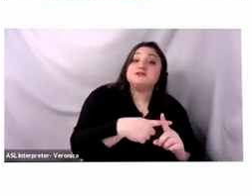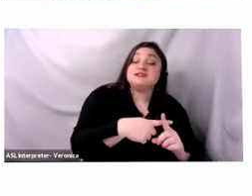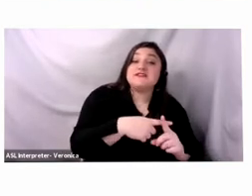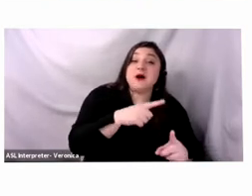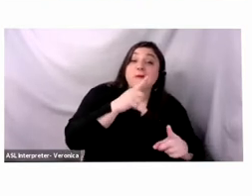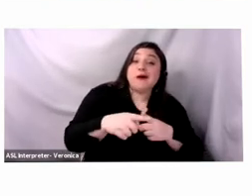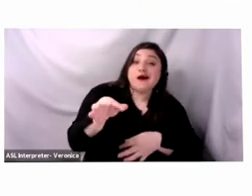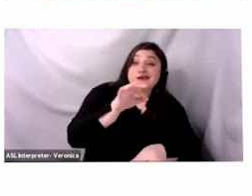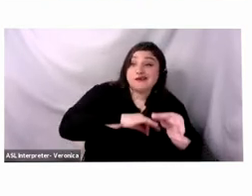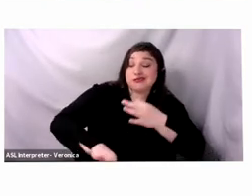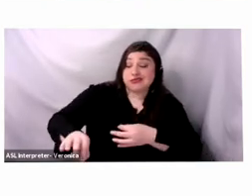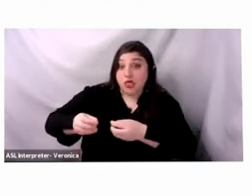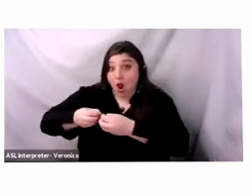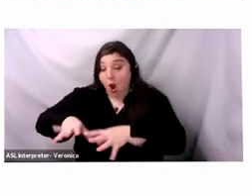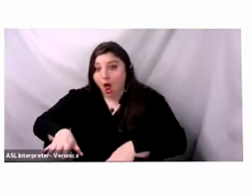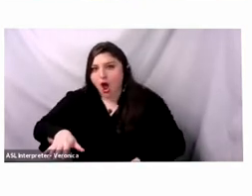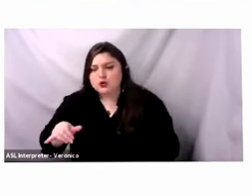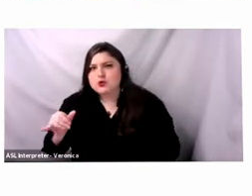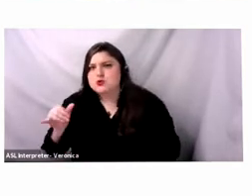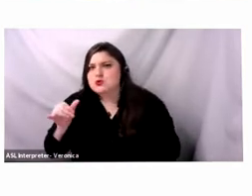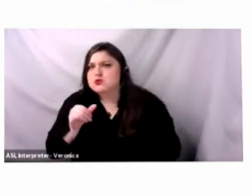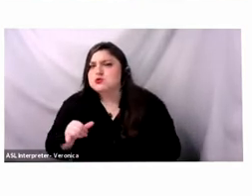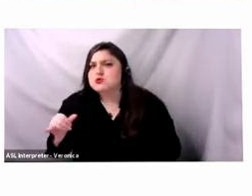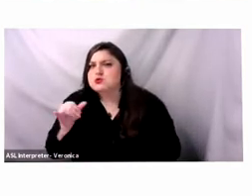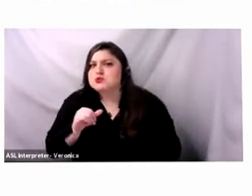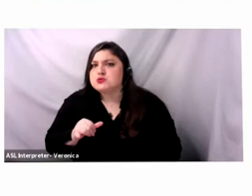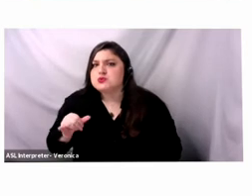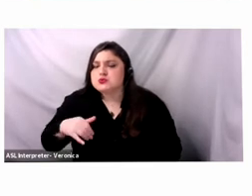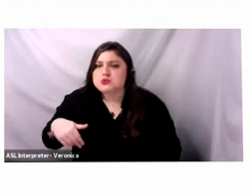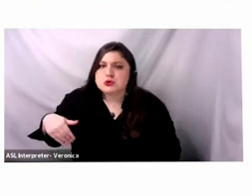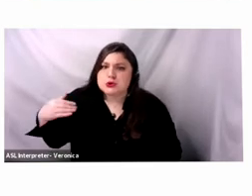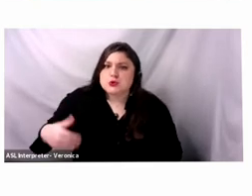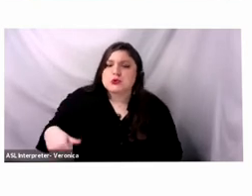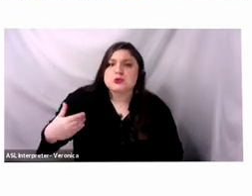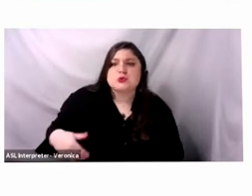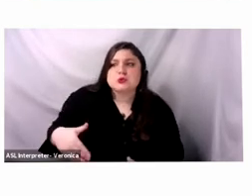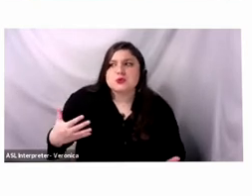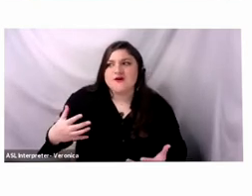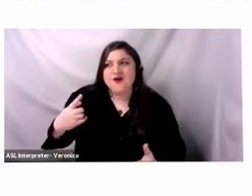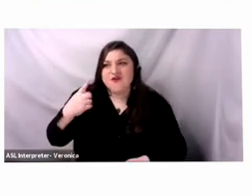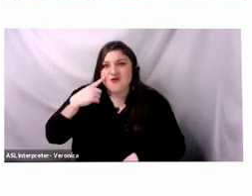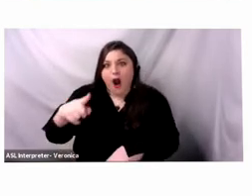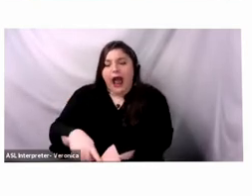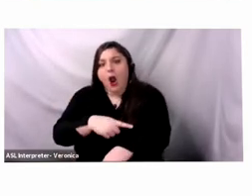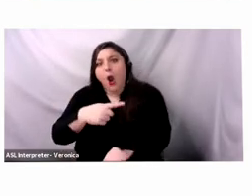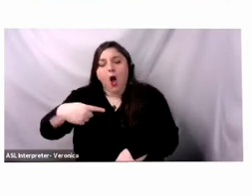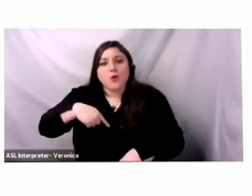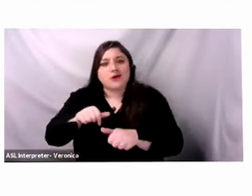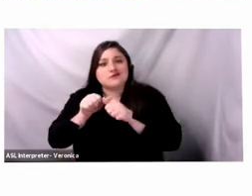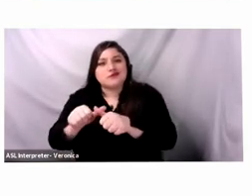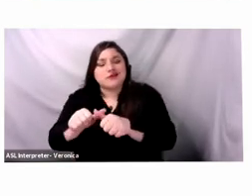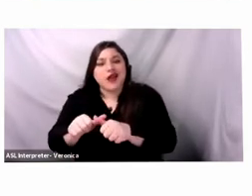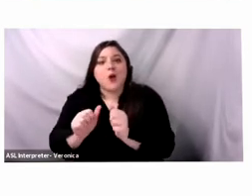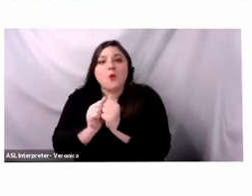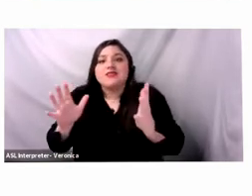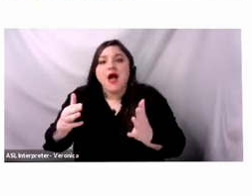cost. And at, you know, how long can we continue to pay the cost for that? That then becomes the